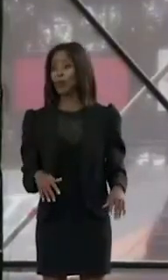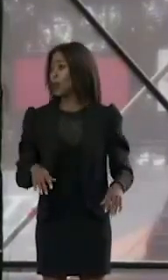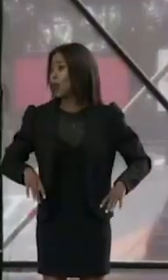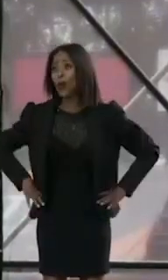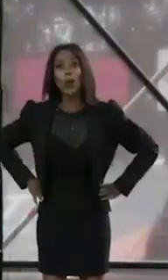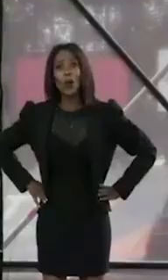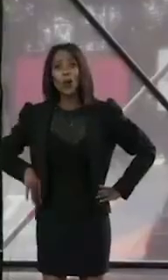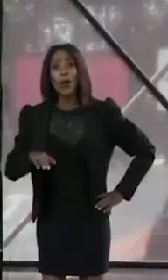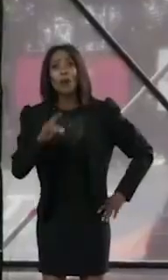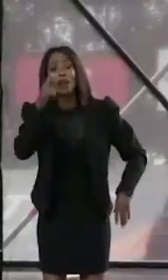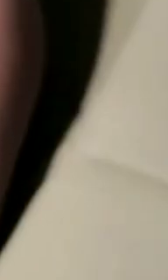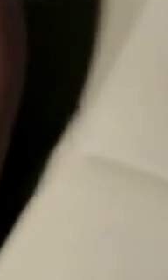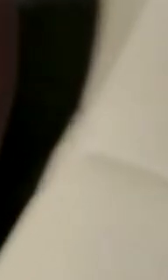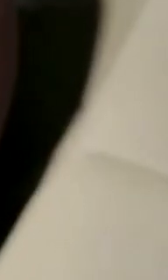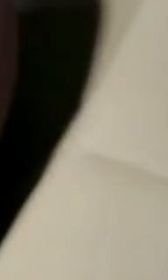Am I lying?